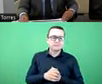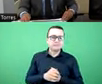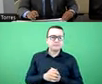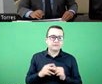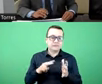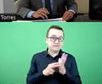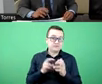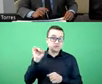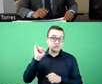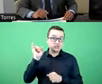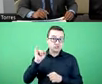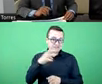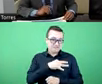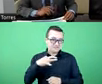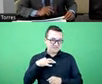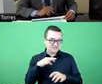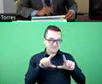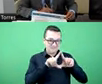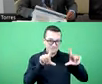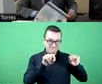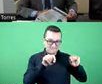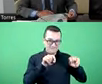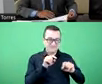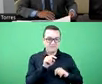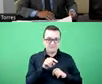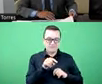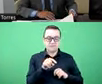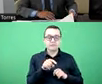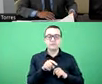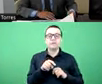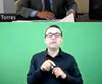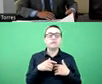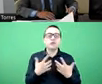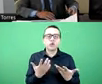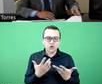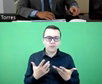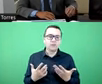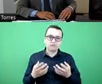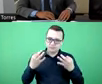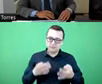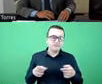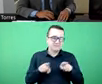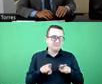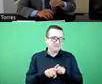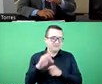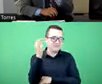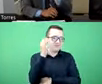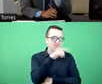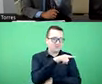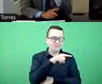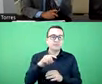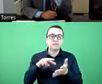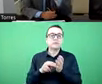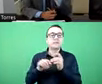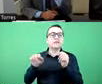by private insurance companies are also covering covering